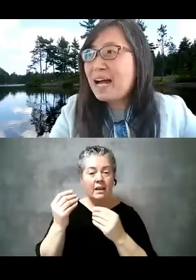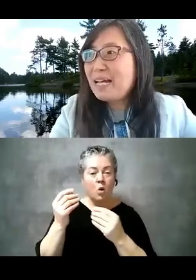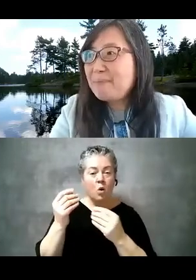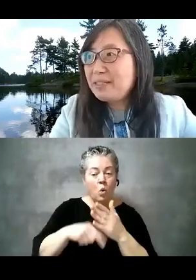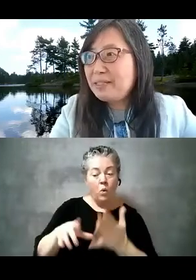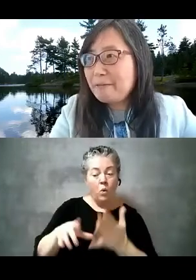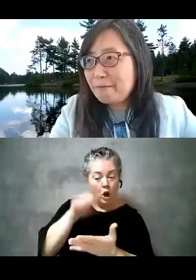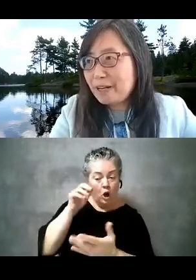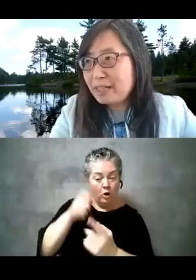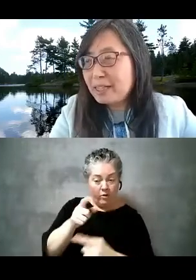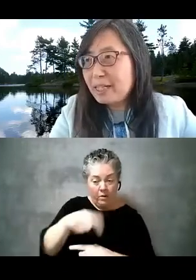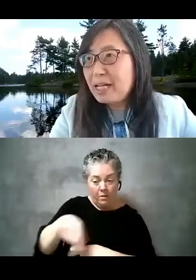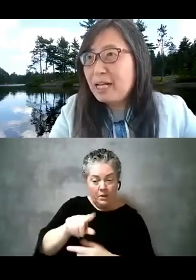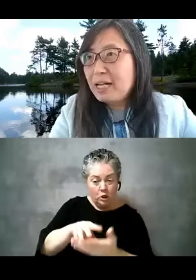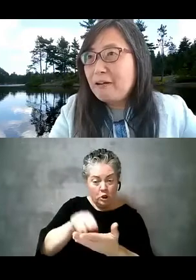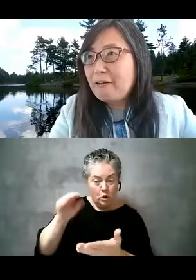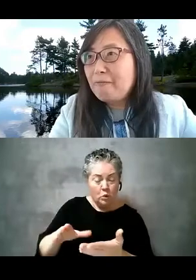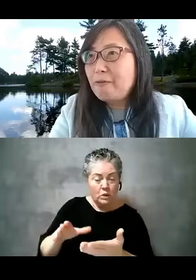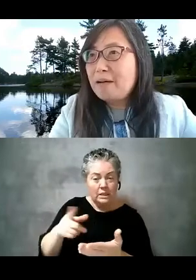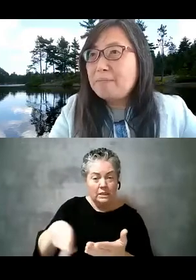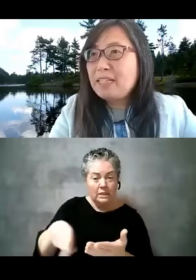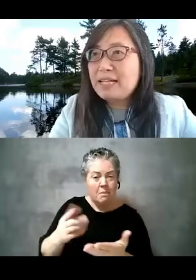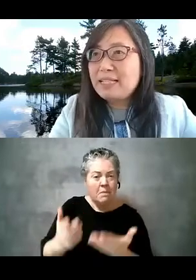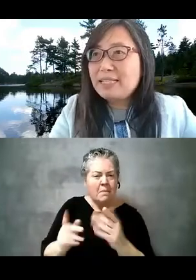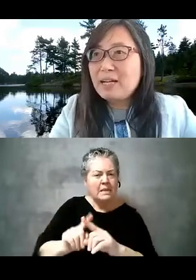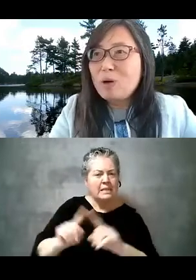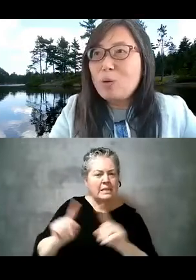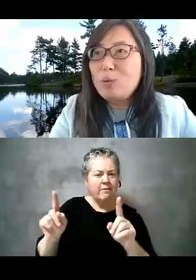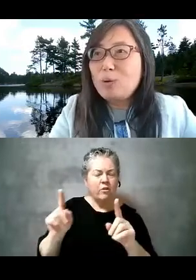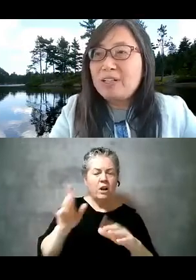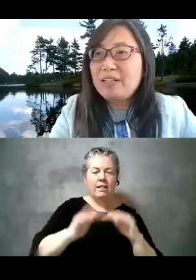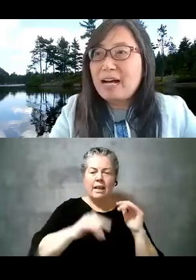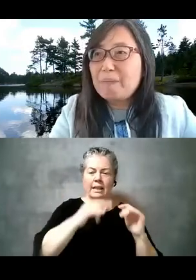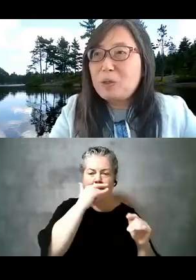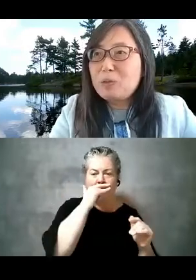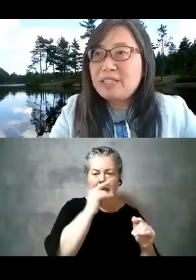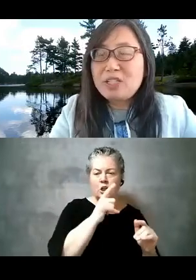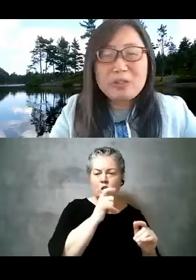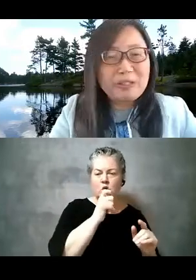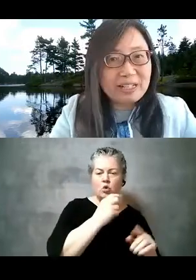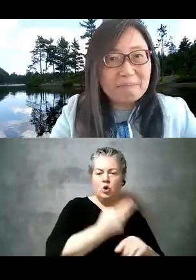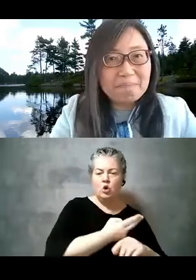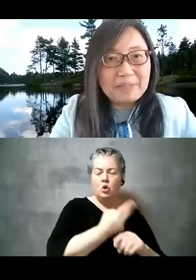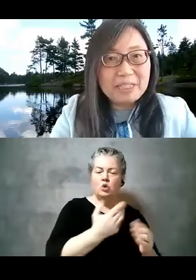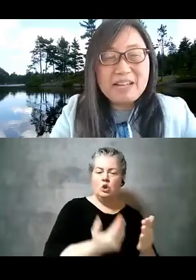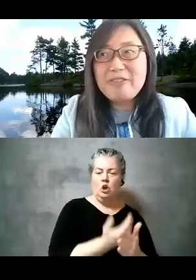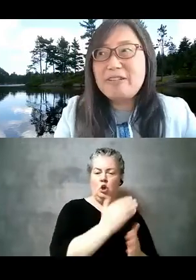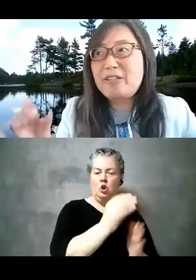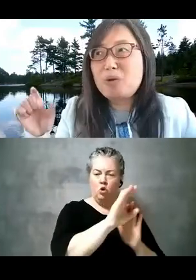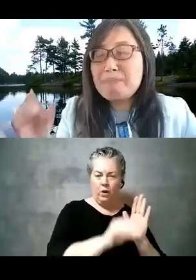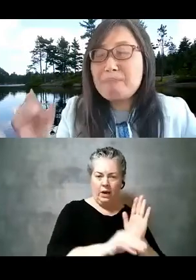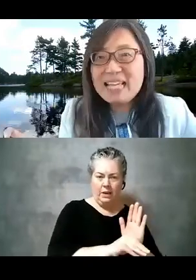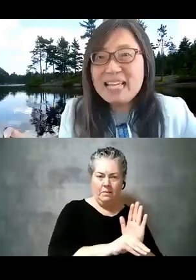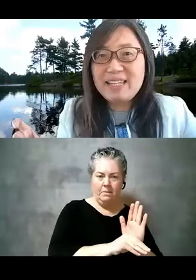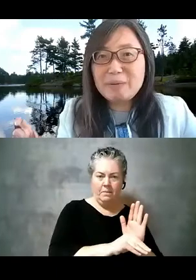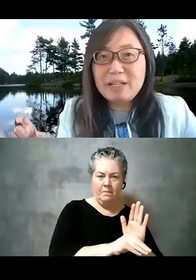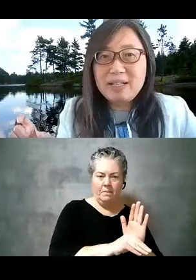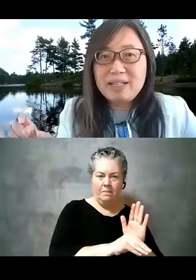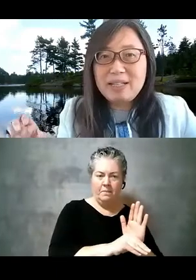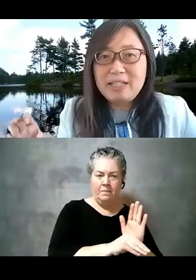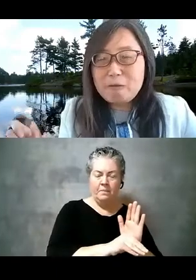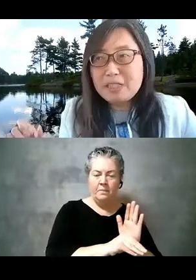they might be different from the kids who were using the new curriculum. If there are